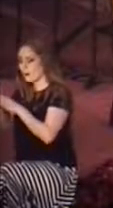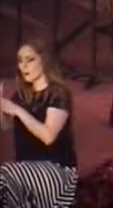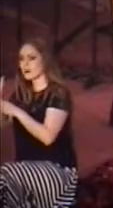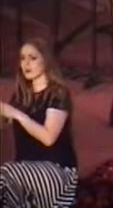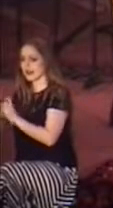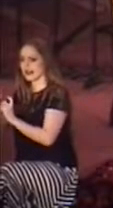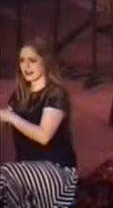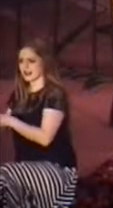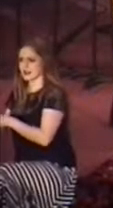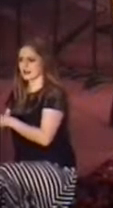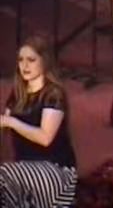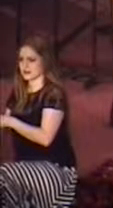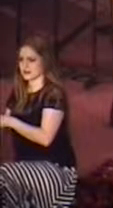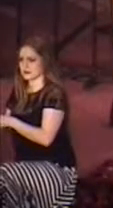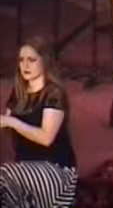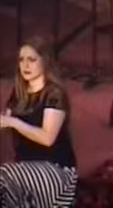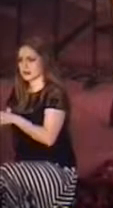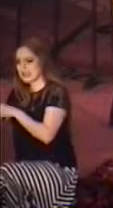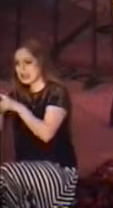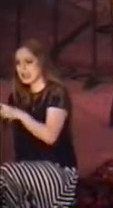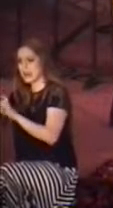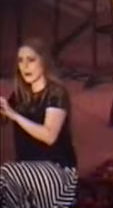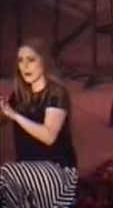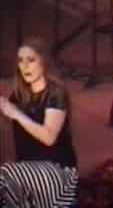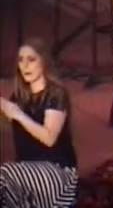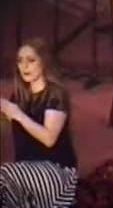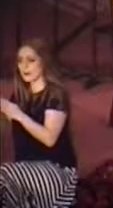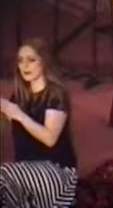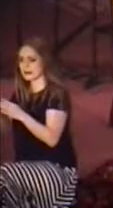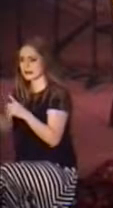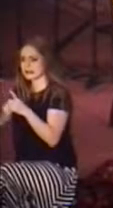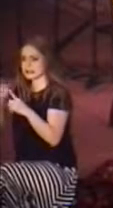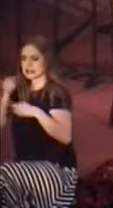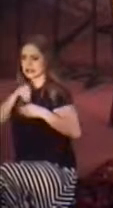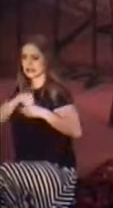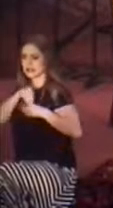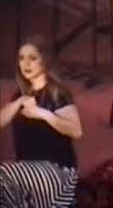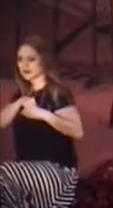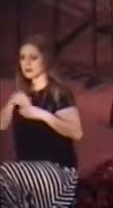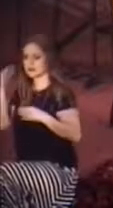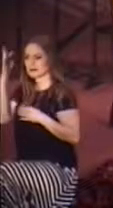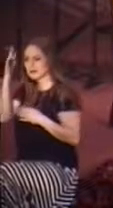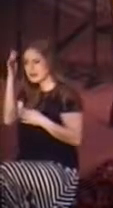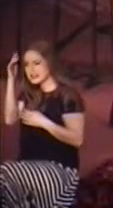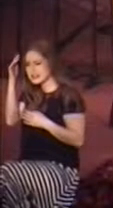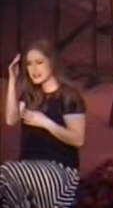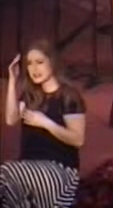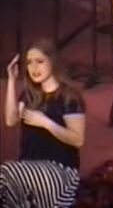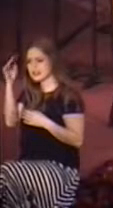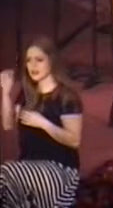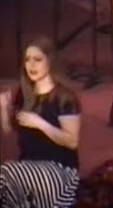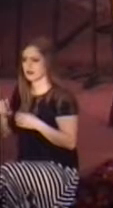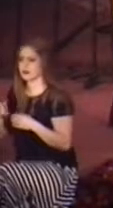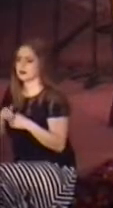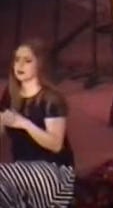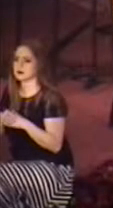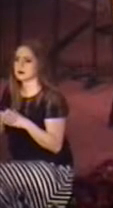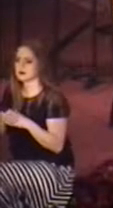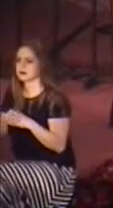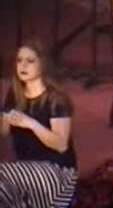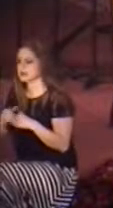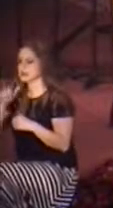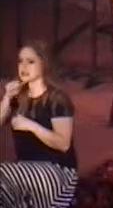open it until it's in your heart. You don't open it until you read about it. You don't open it until you meditate on it. It doesn't motivate you and move